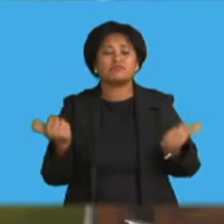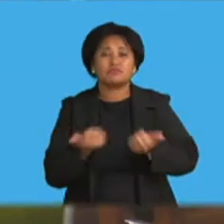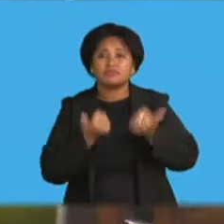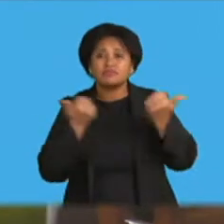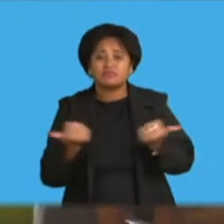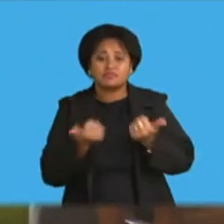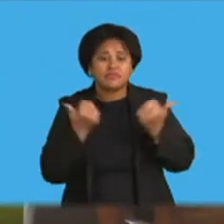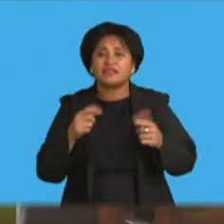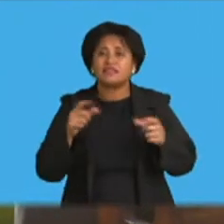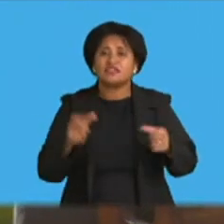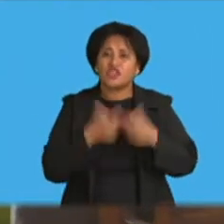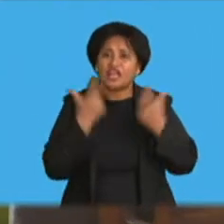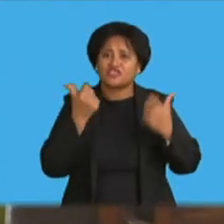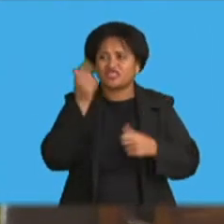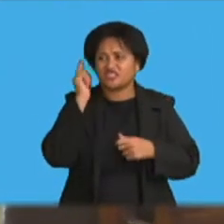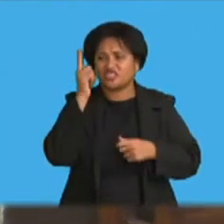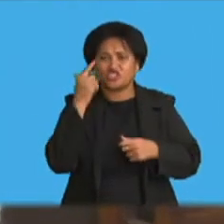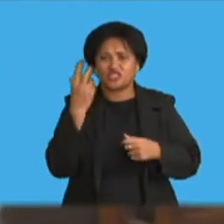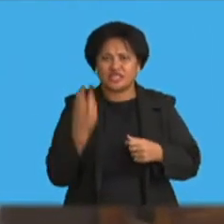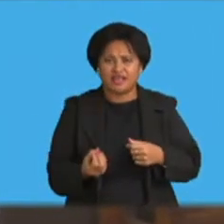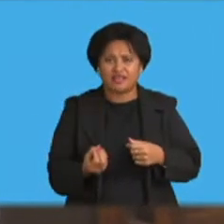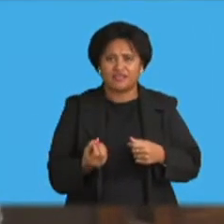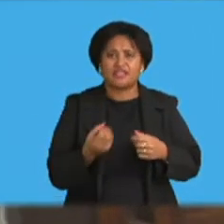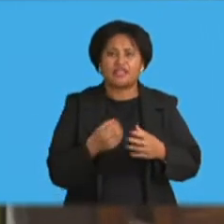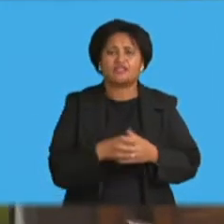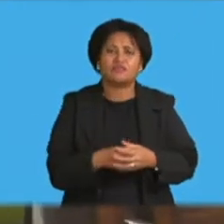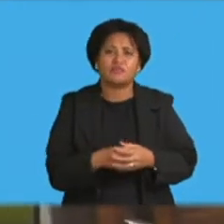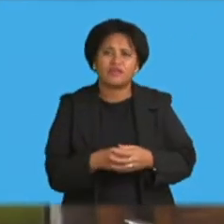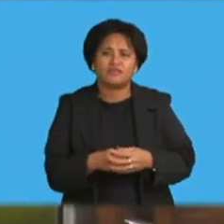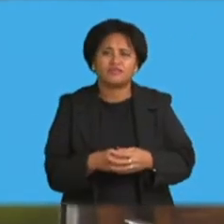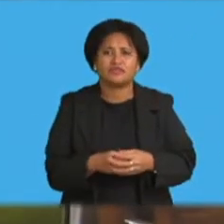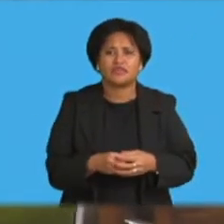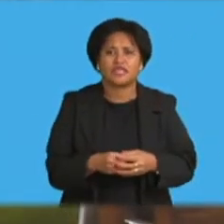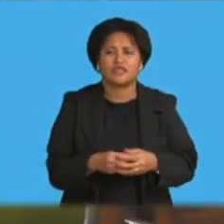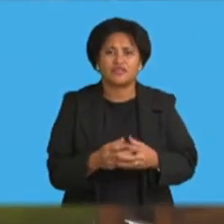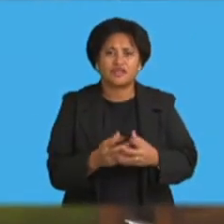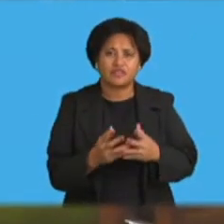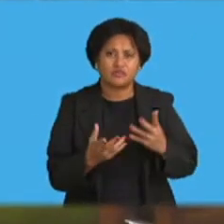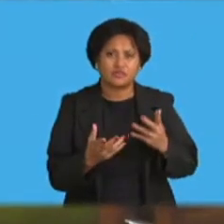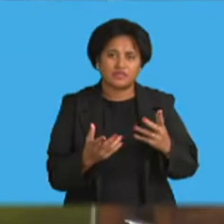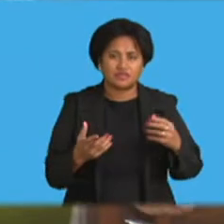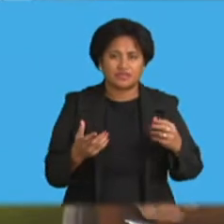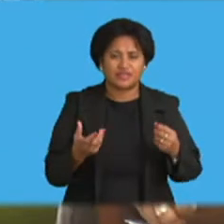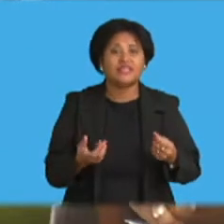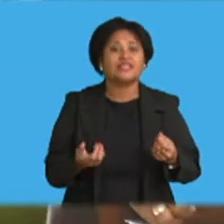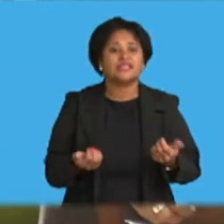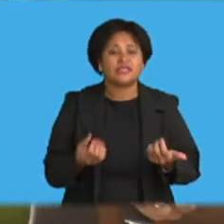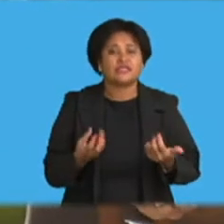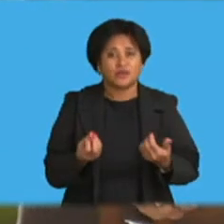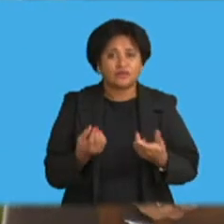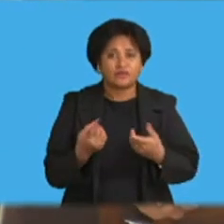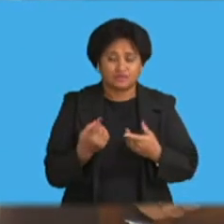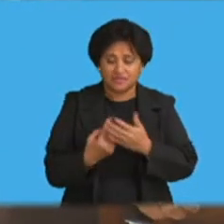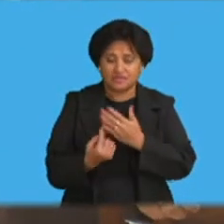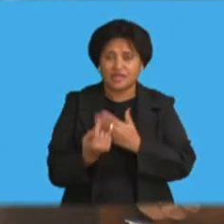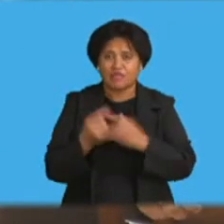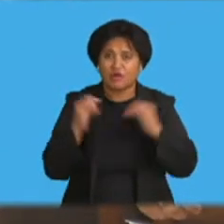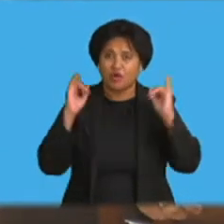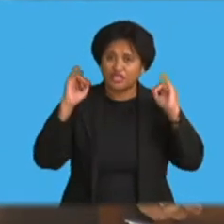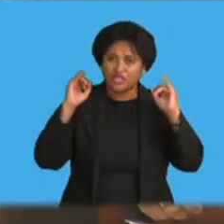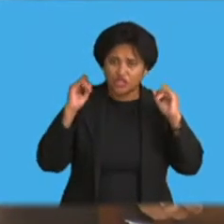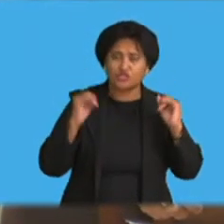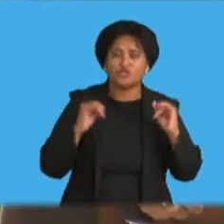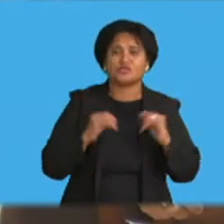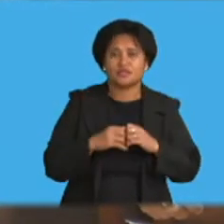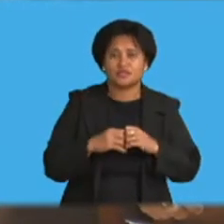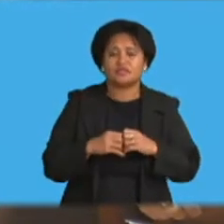by teachers that have to deal with access to technology, which of course has its own downside. All these issues are relevant for us here in